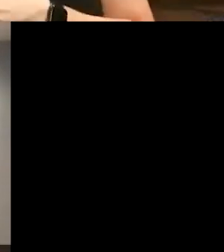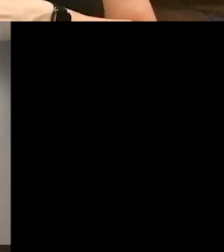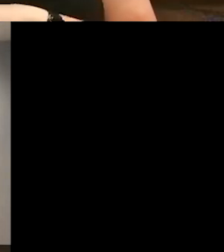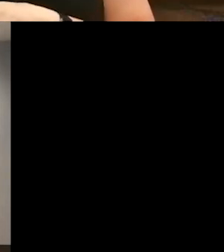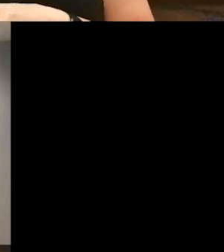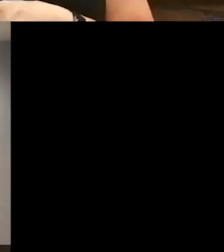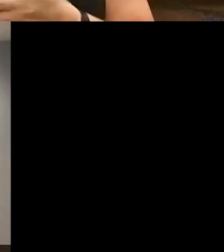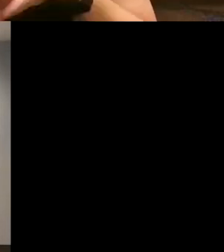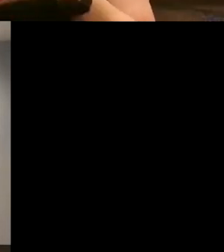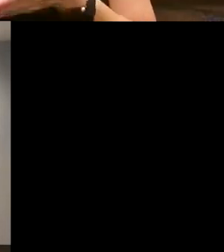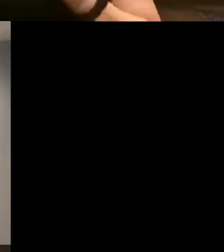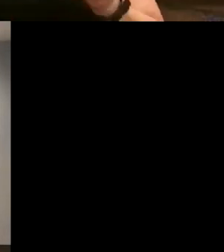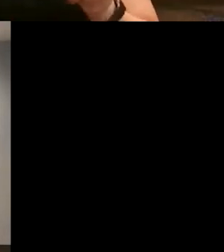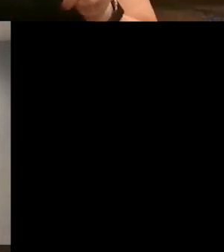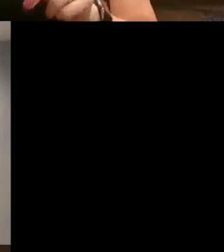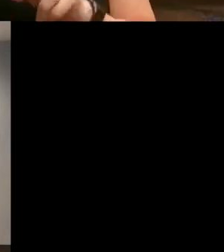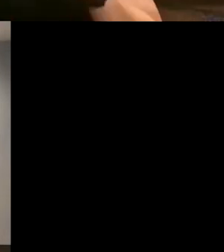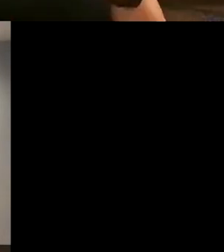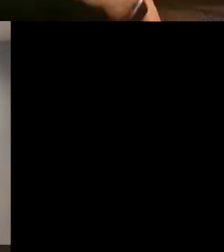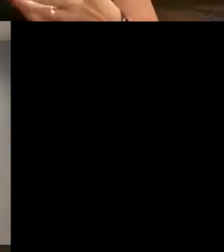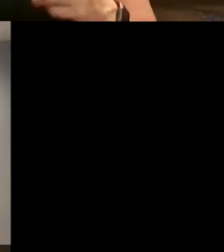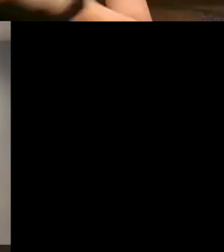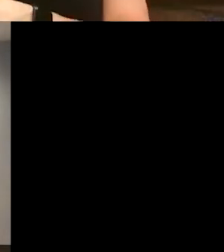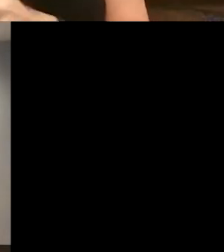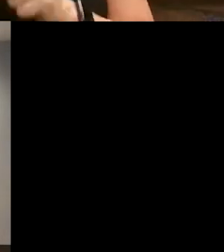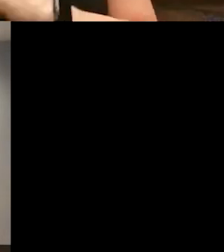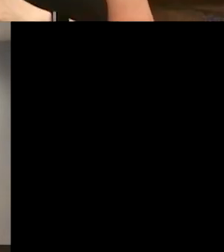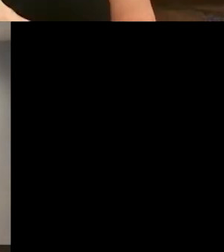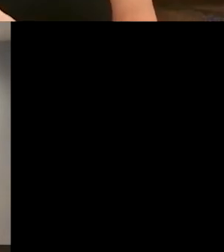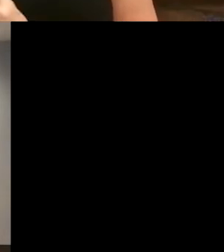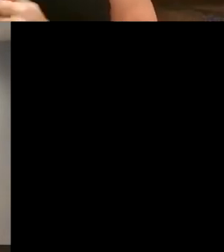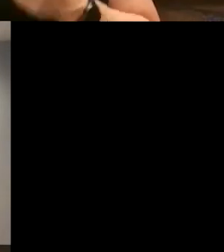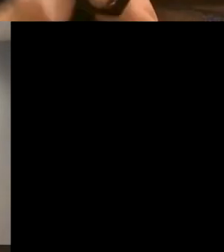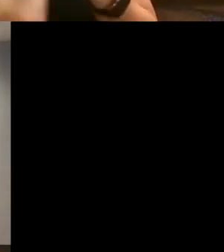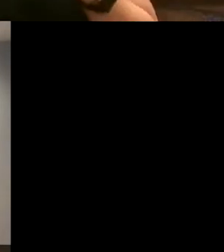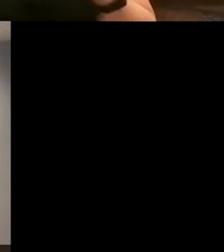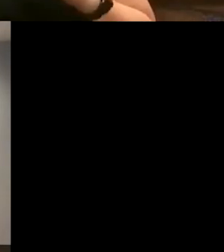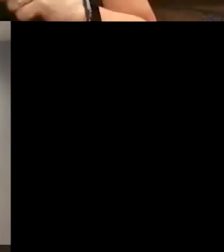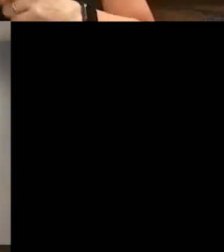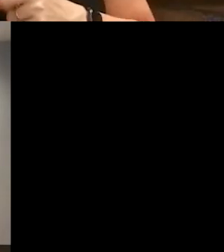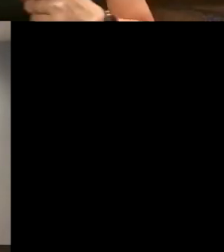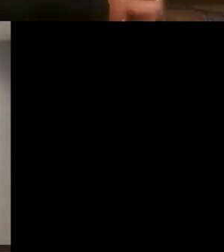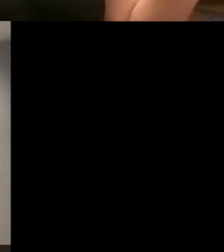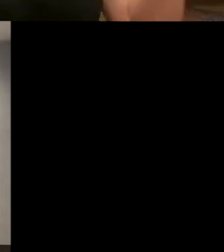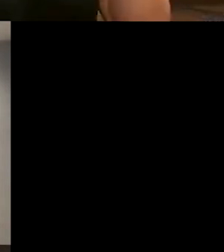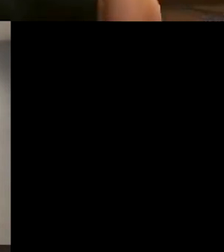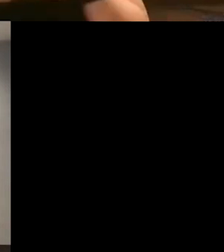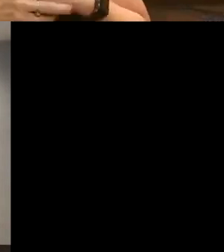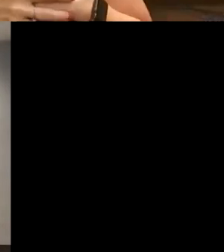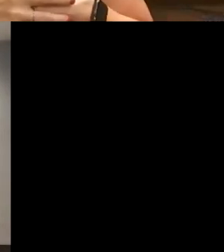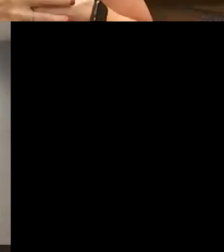in the past, had it the worst, but really for everybody in the culture. And